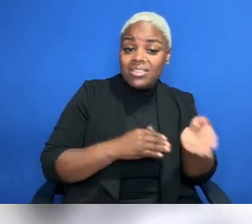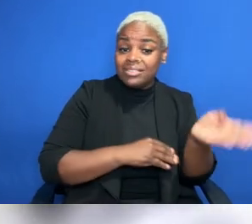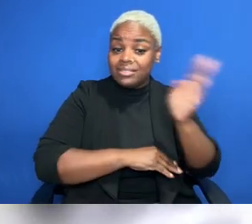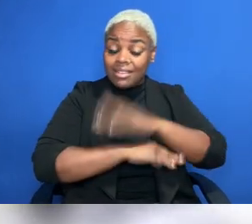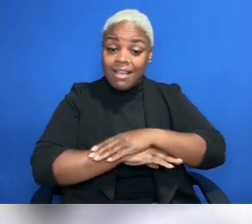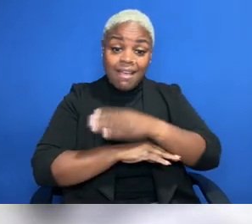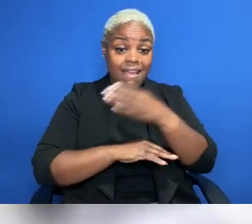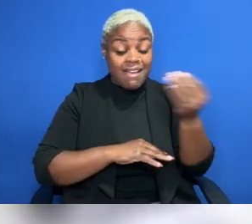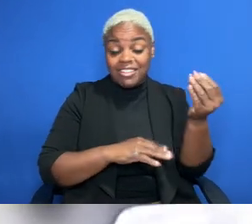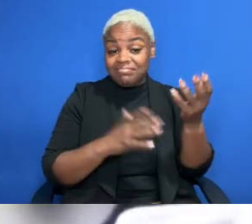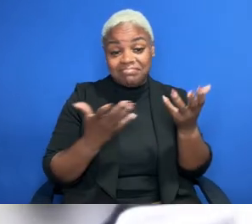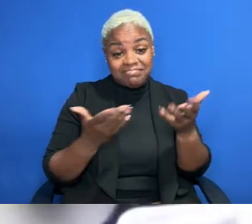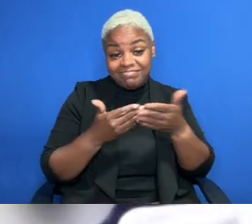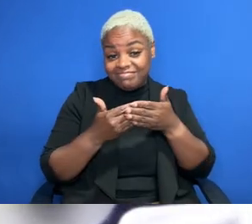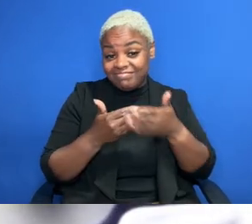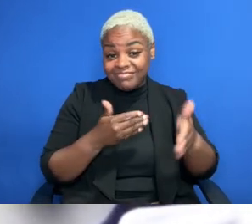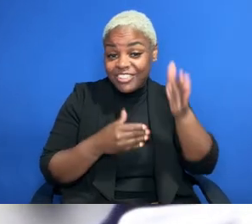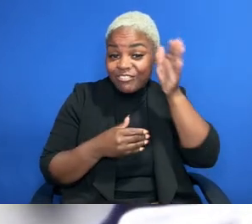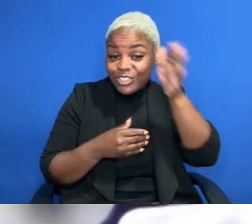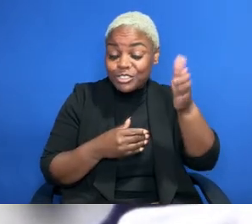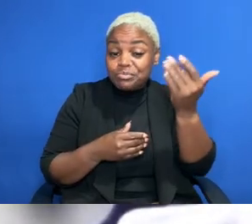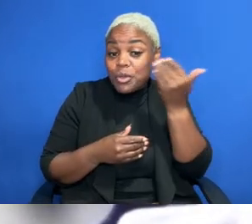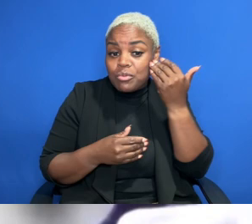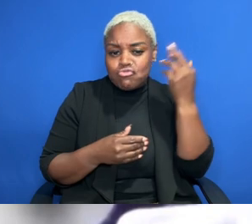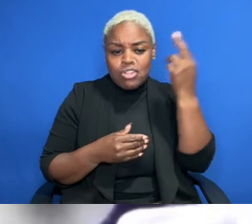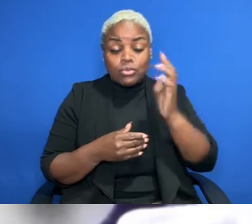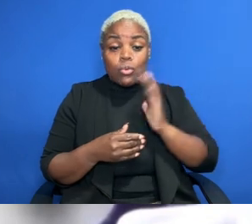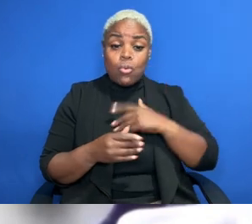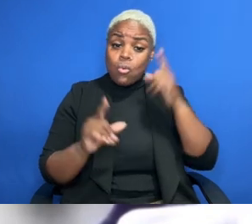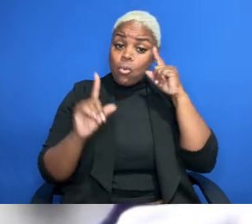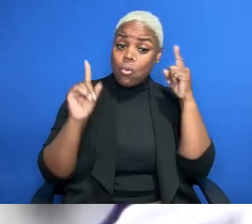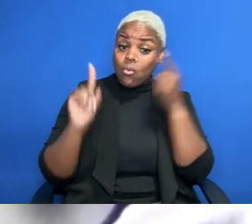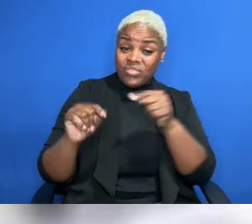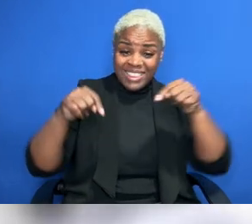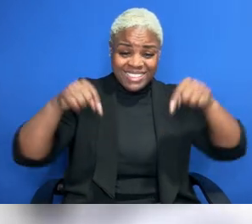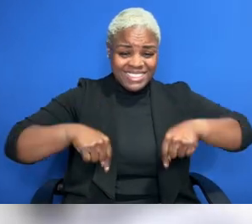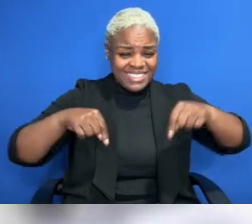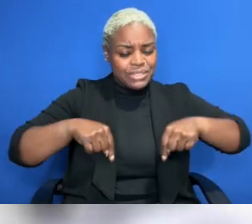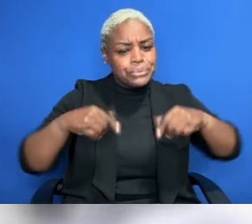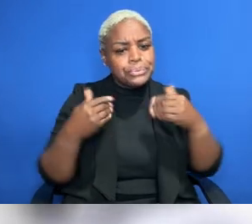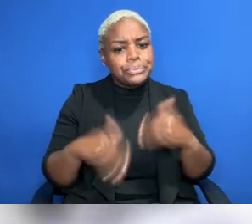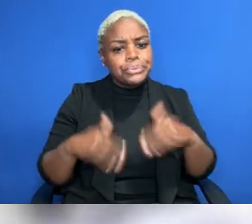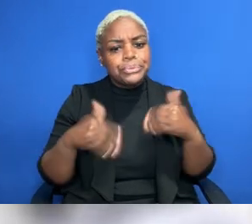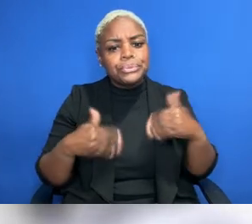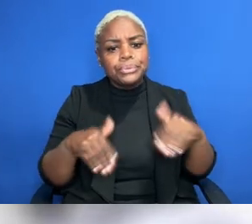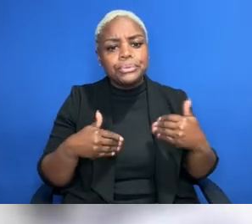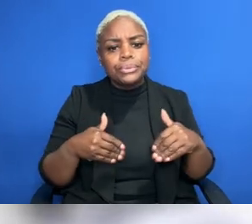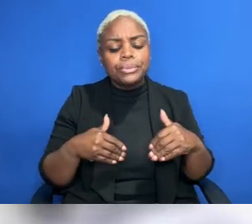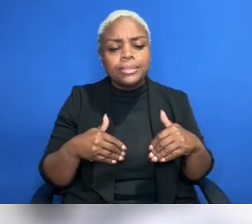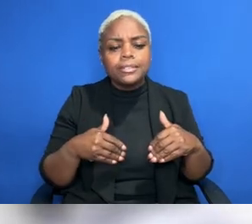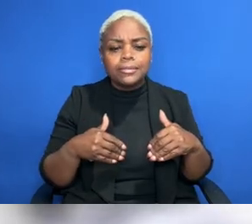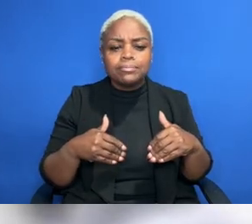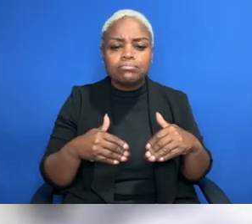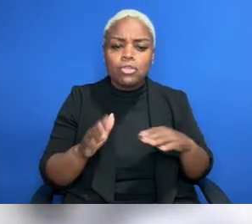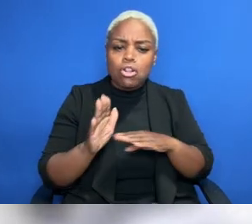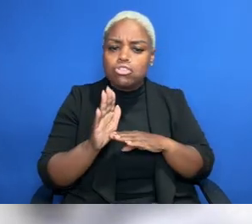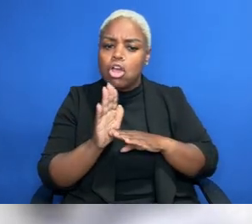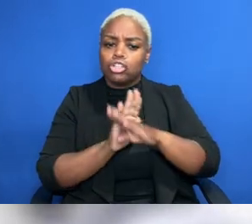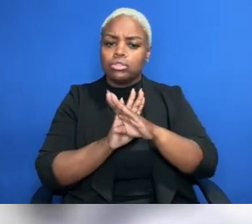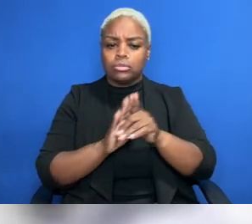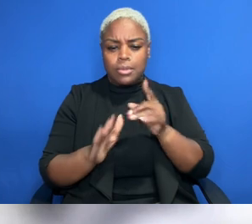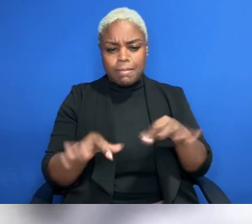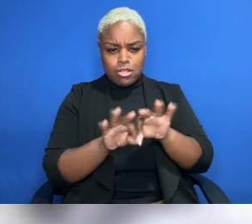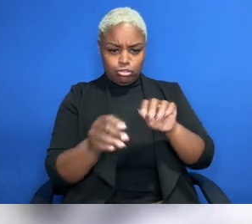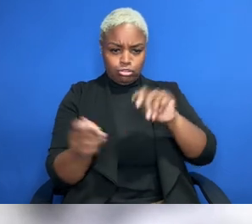that will take you beyond this day and into the future, and realize our goal of this being